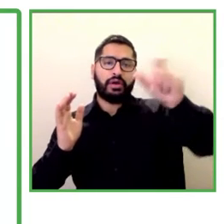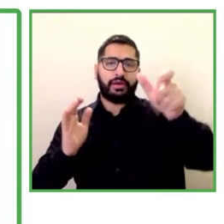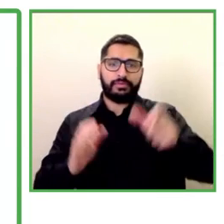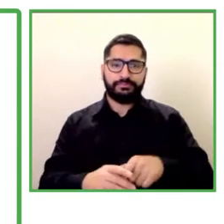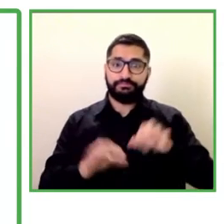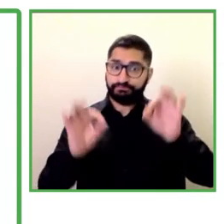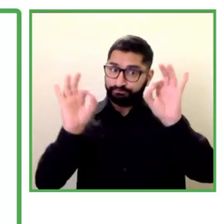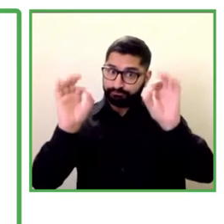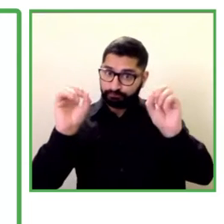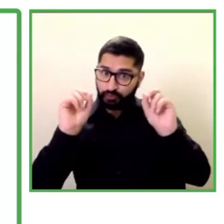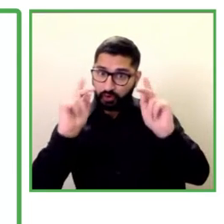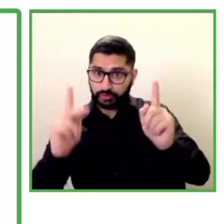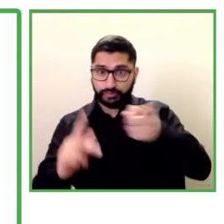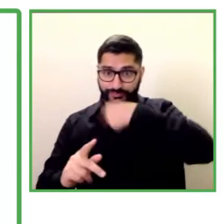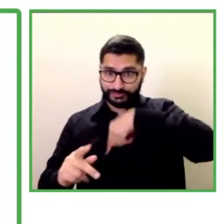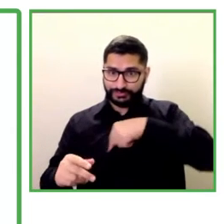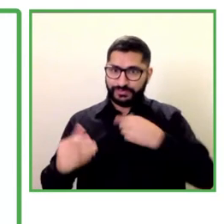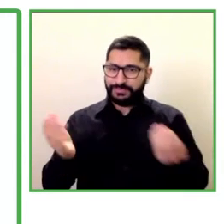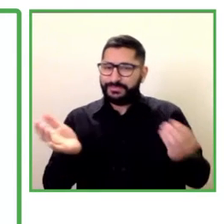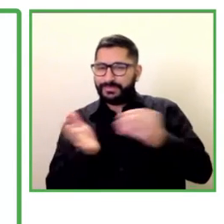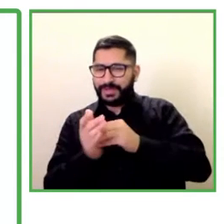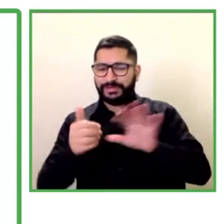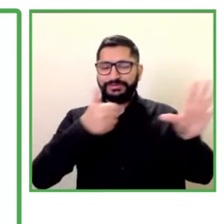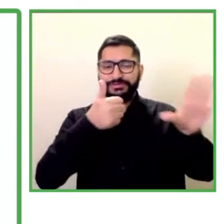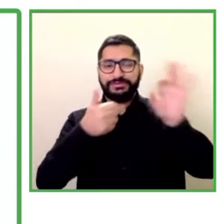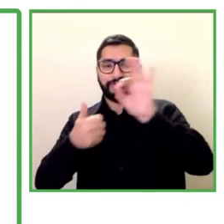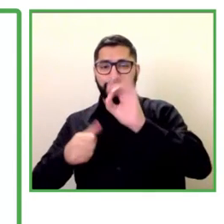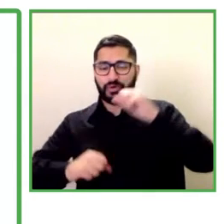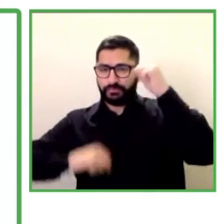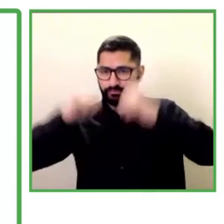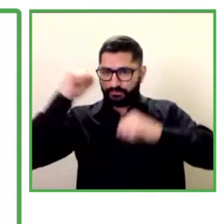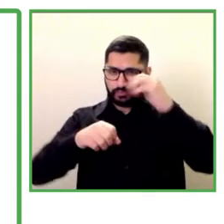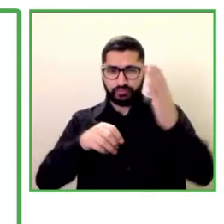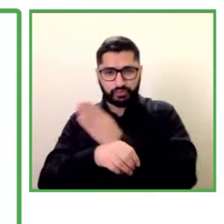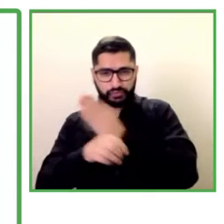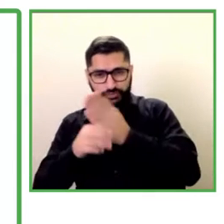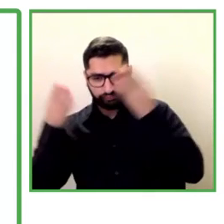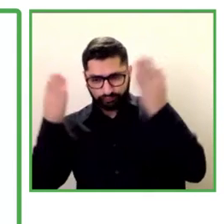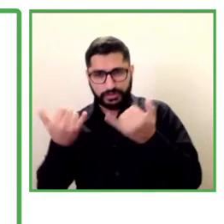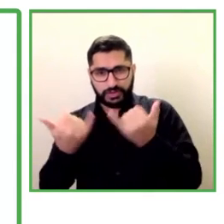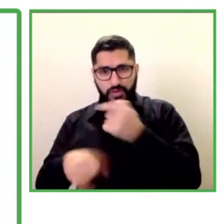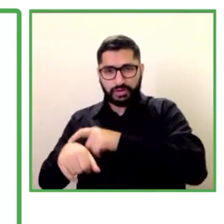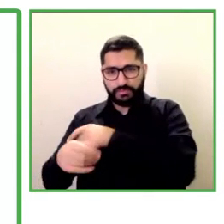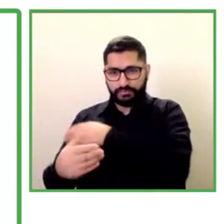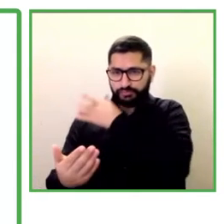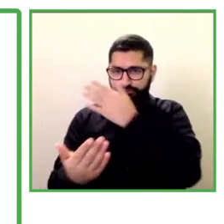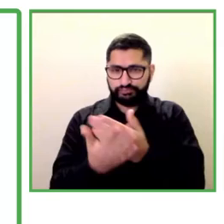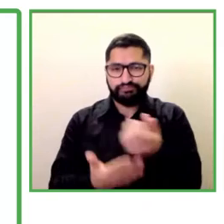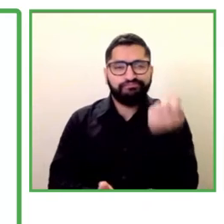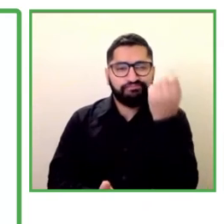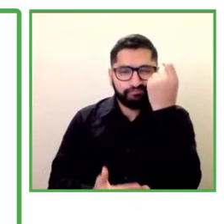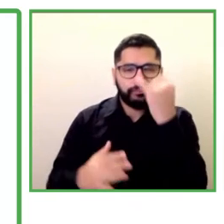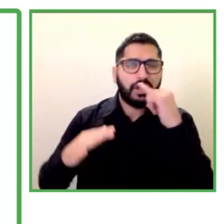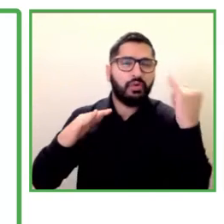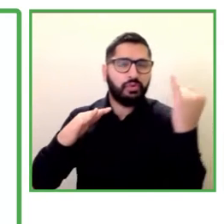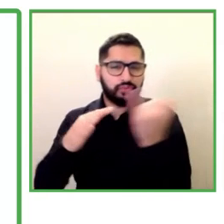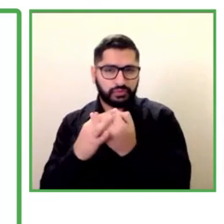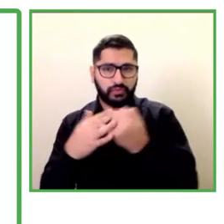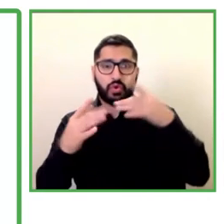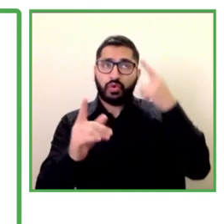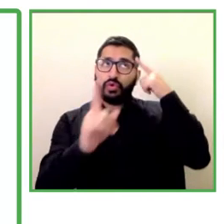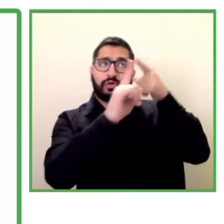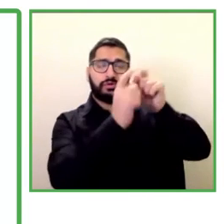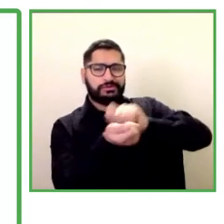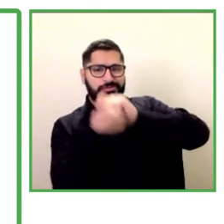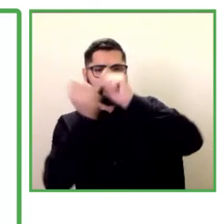Perfect. We are now over 70 companies so far. Companies which work and understand inclusion as an adaptive